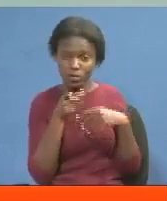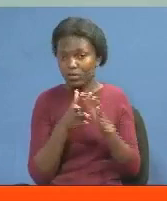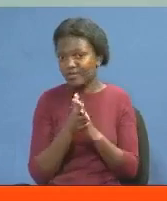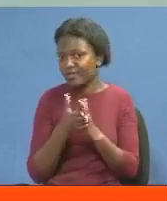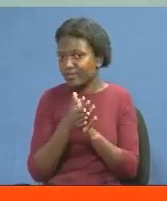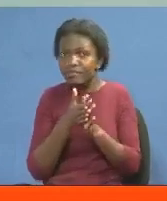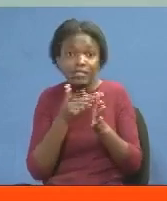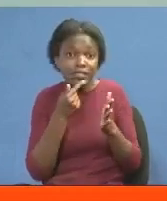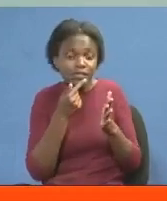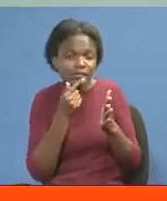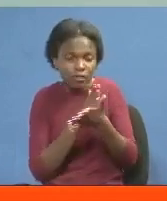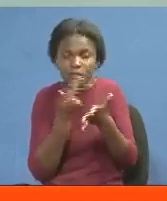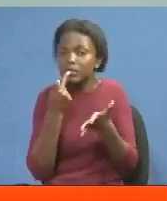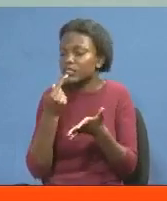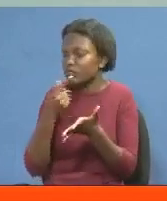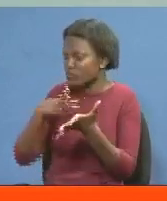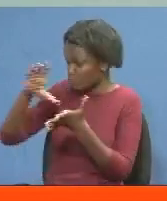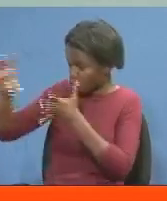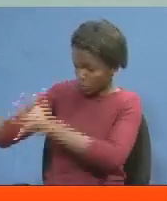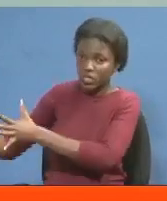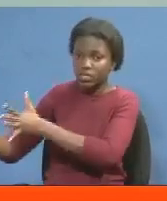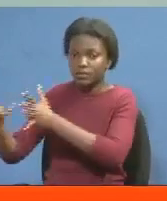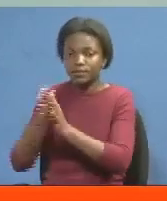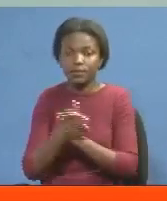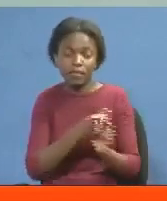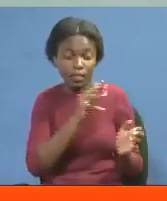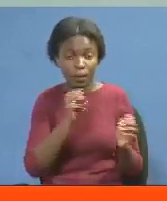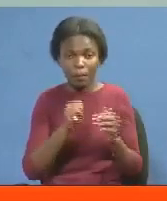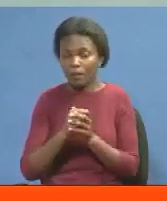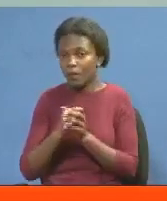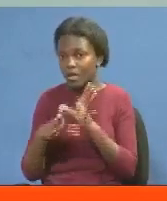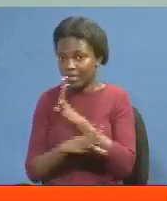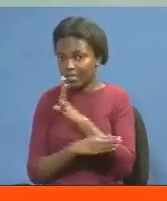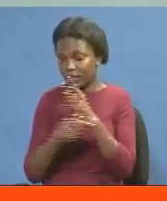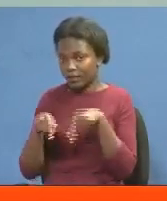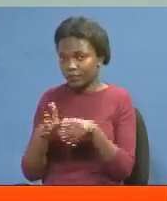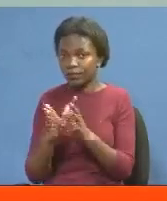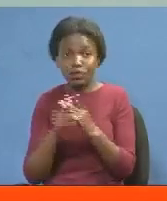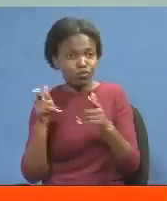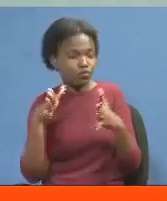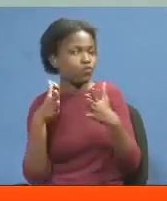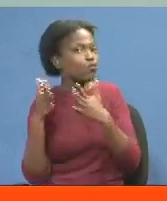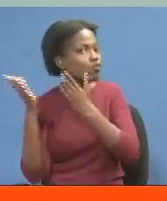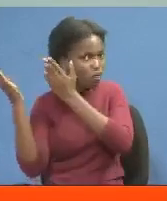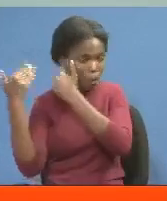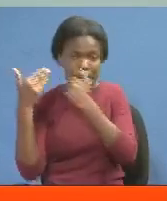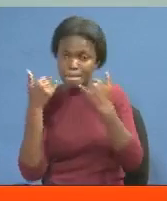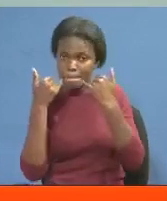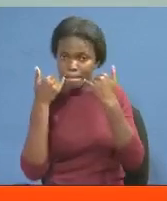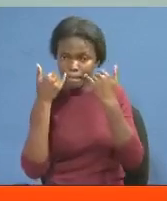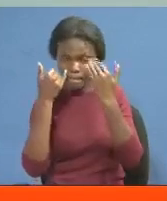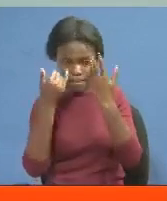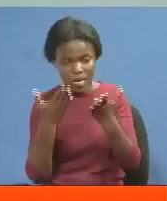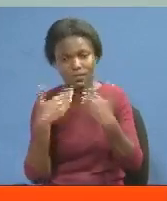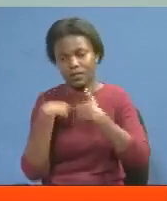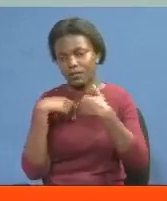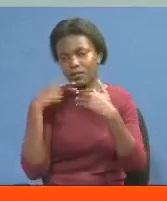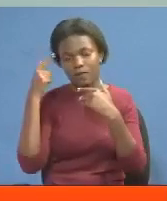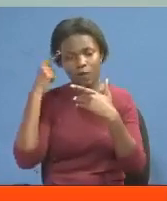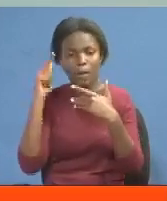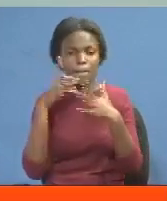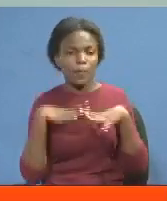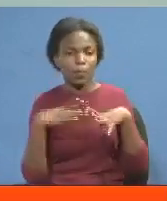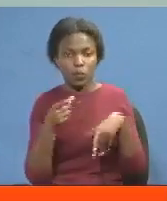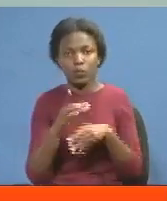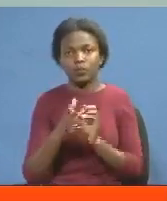country and all that. But here you are with a message of hope for these particular people. What next?